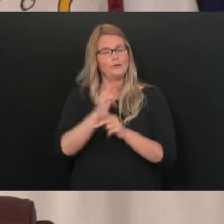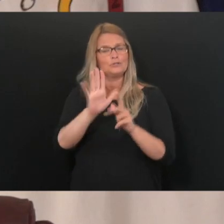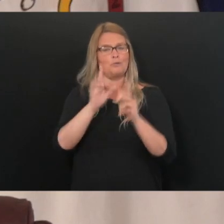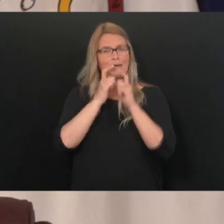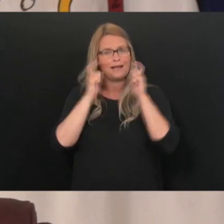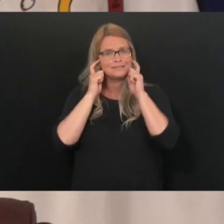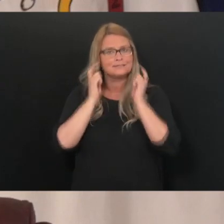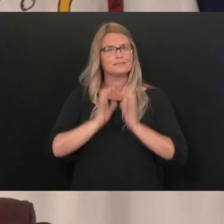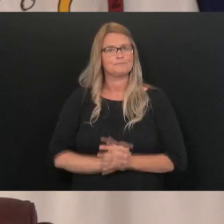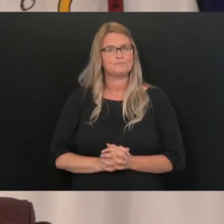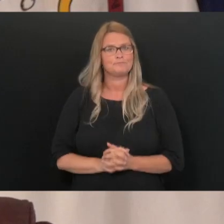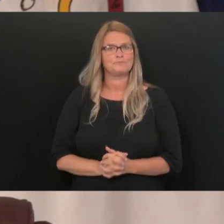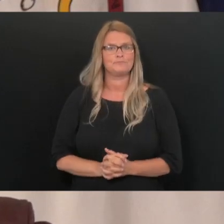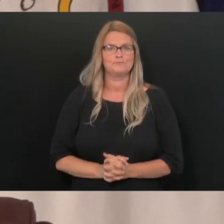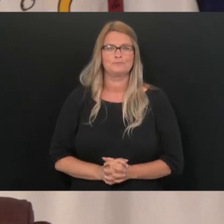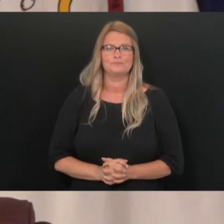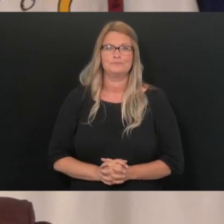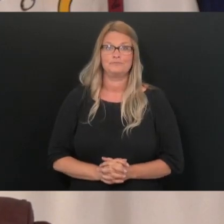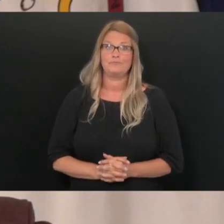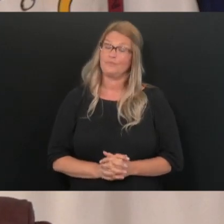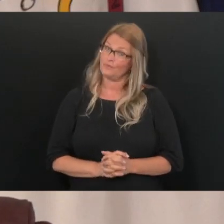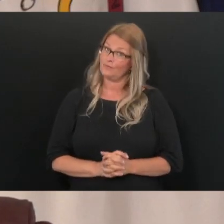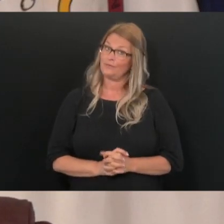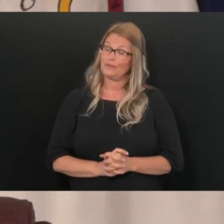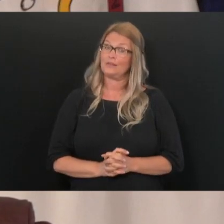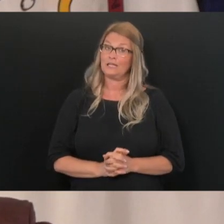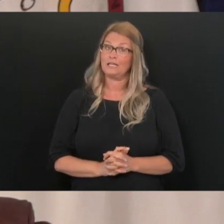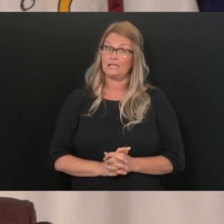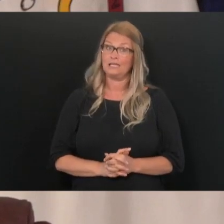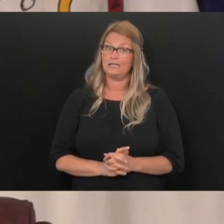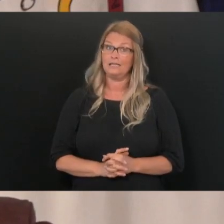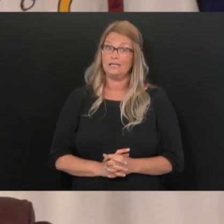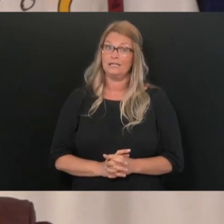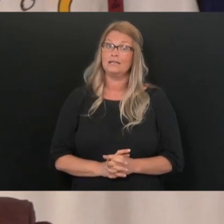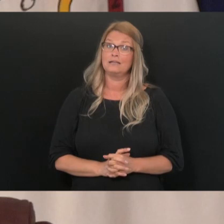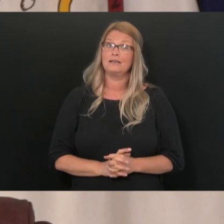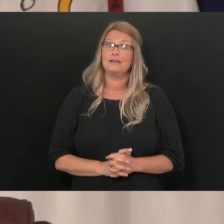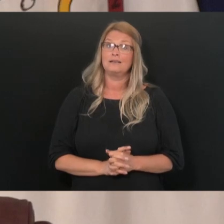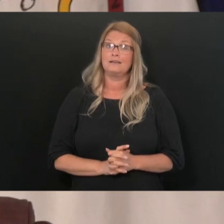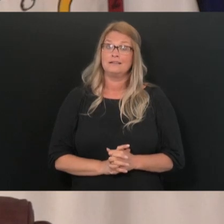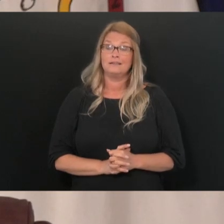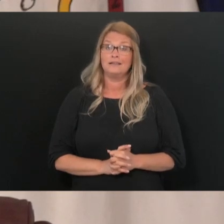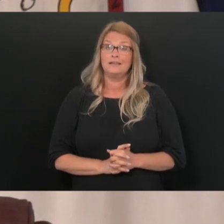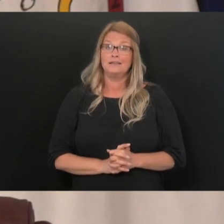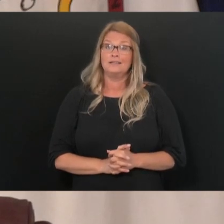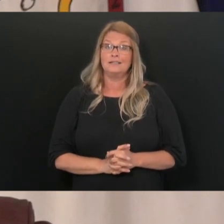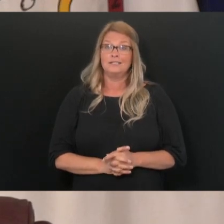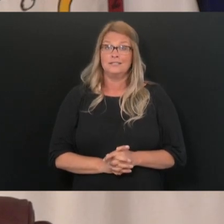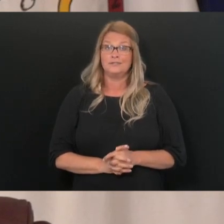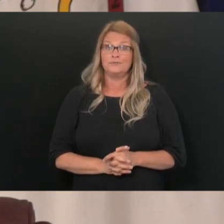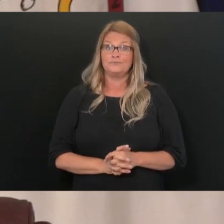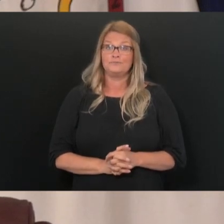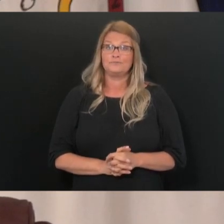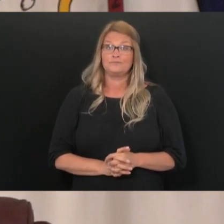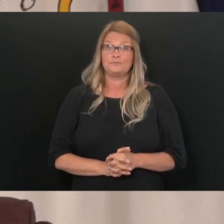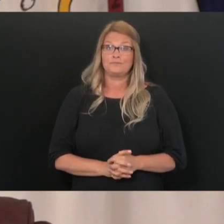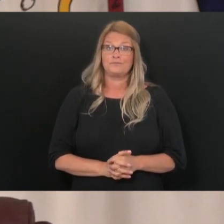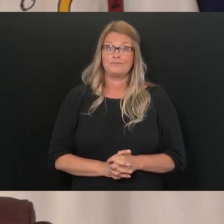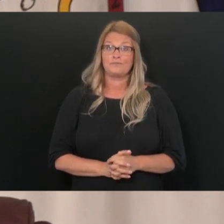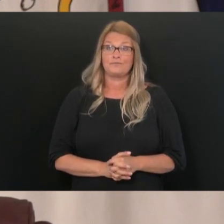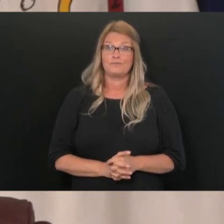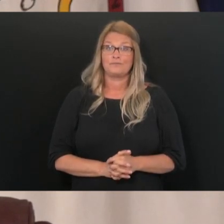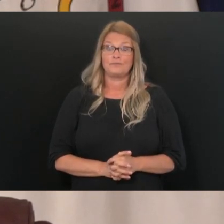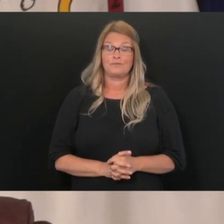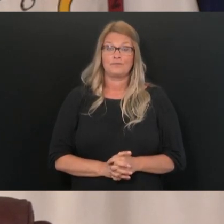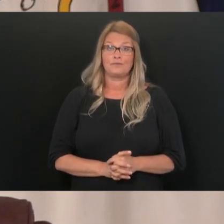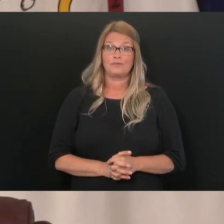Now, at the same time, Taylor, here's the bottom line. I hope to goodness we don't get to the